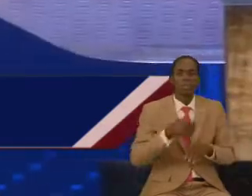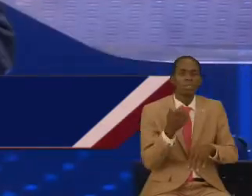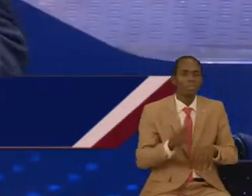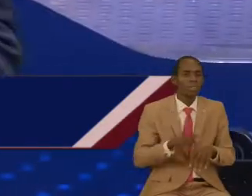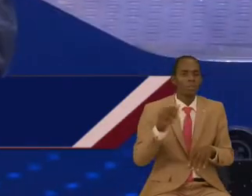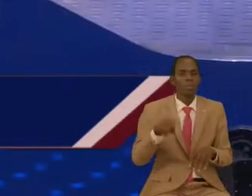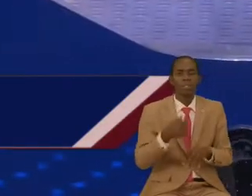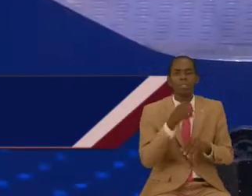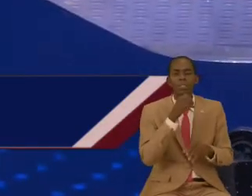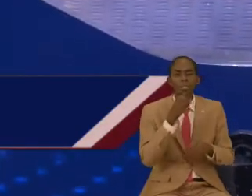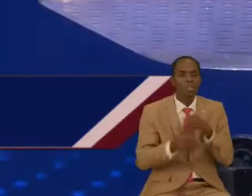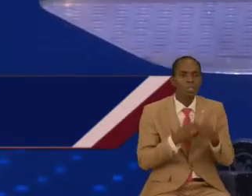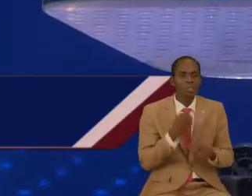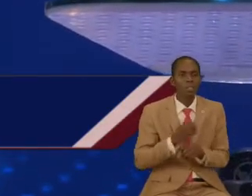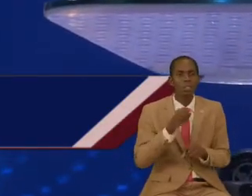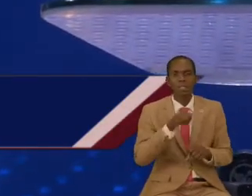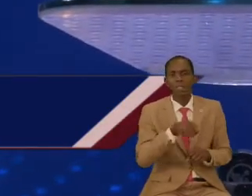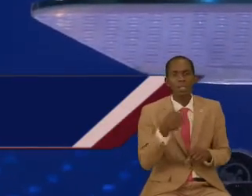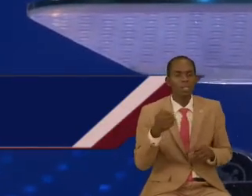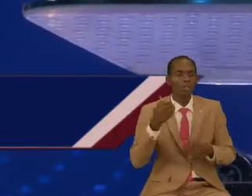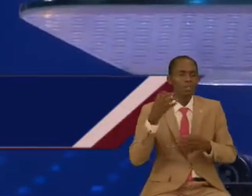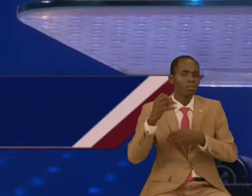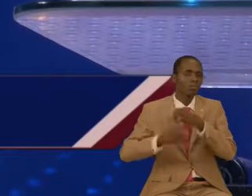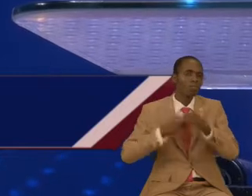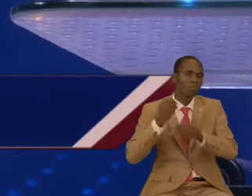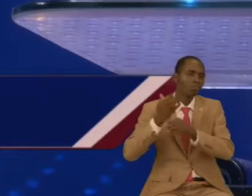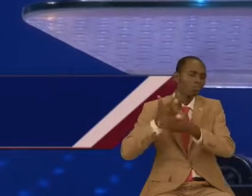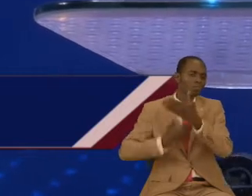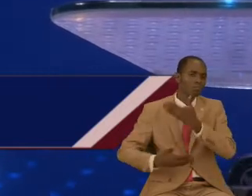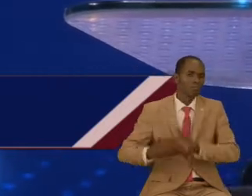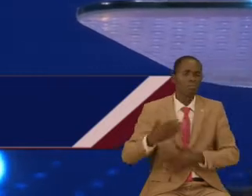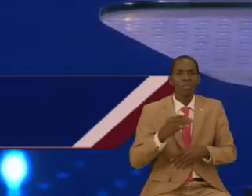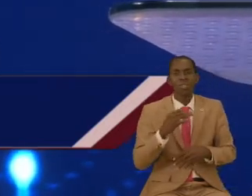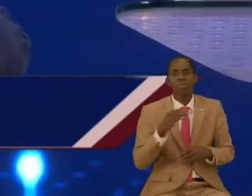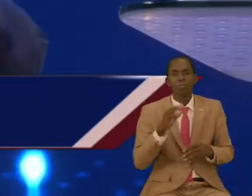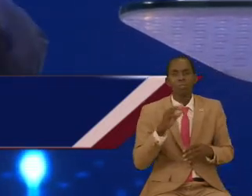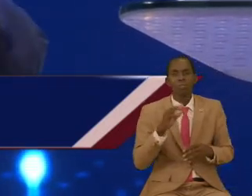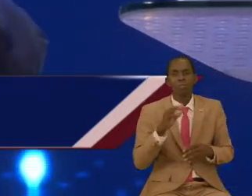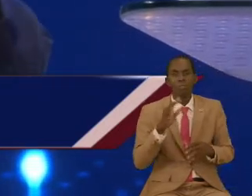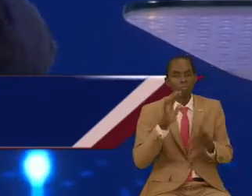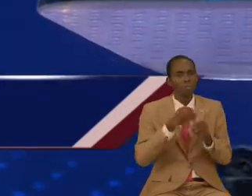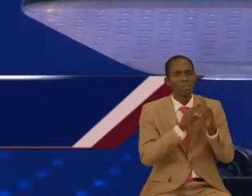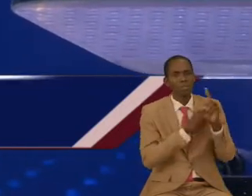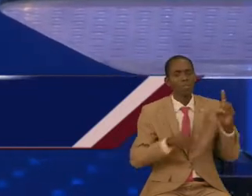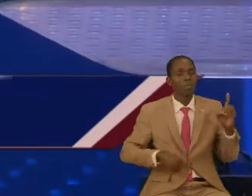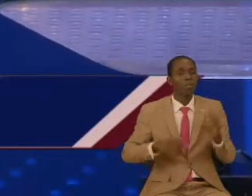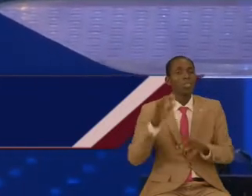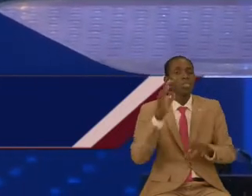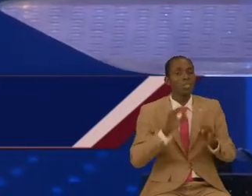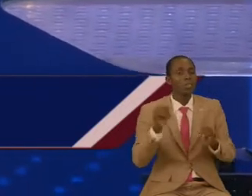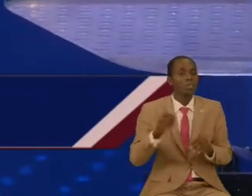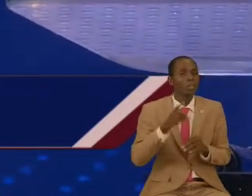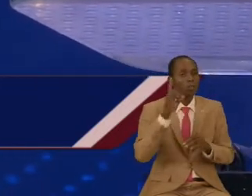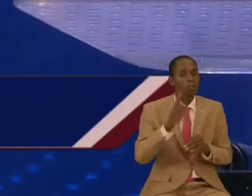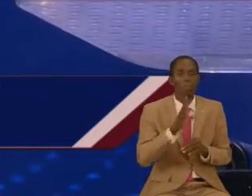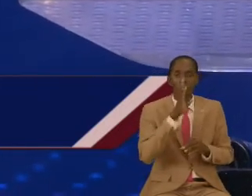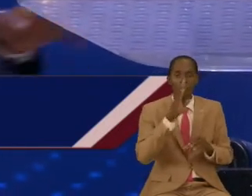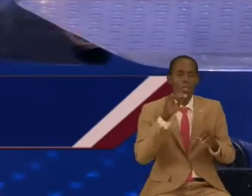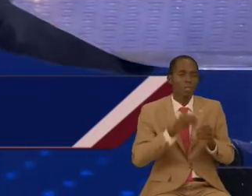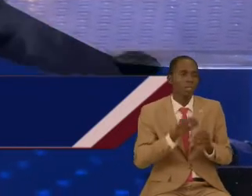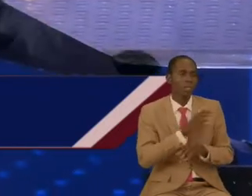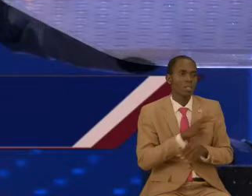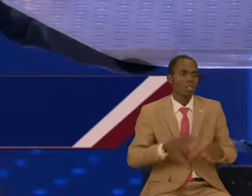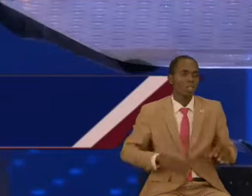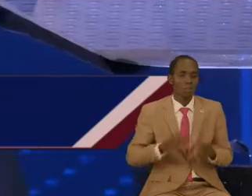any age, any decade, any century, he believes in the Lord. If any man be in Christ,